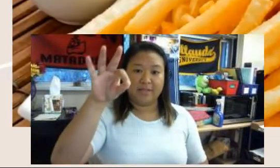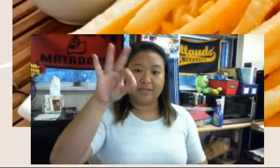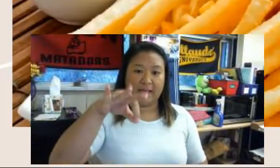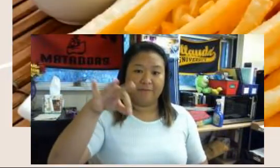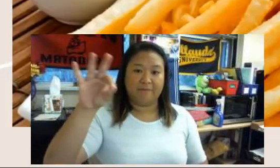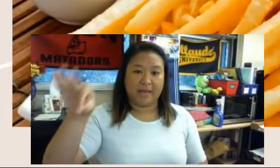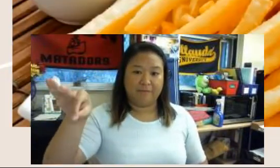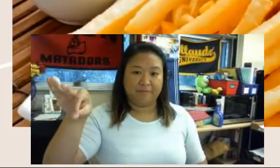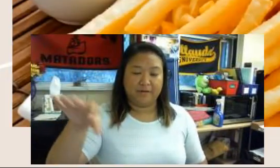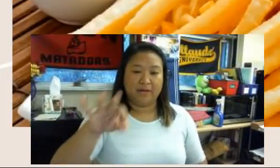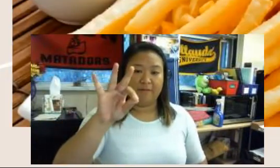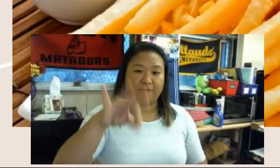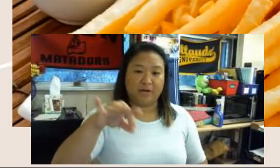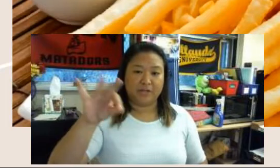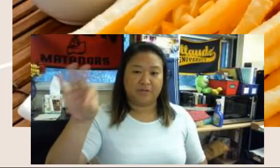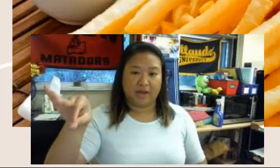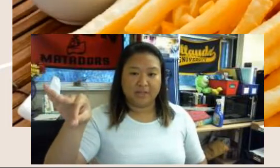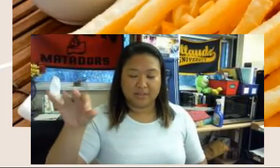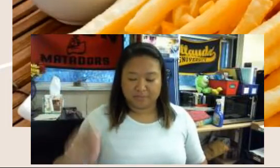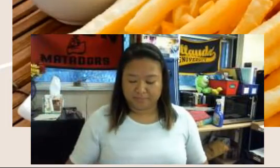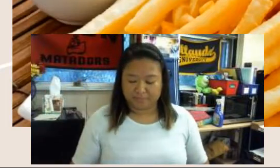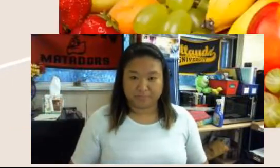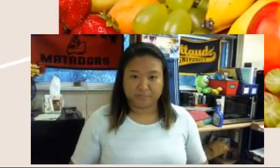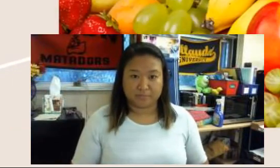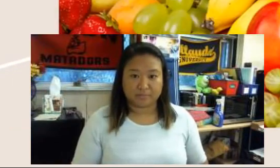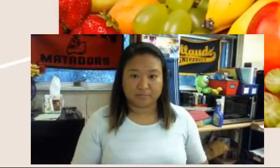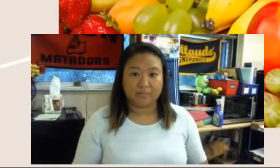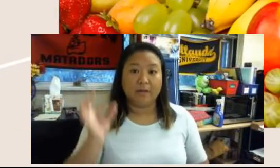French fries is FF, French fries.